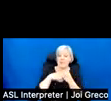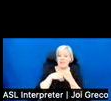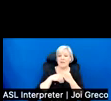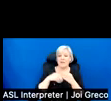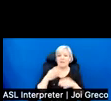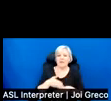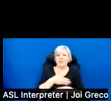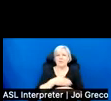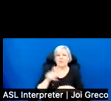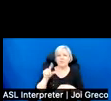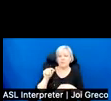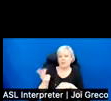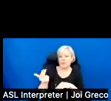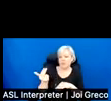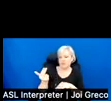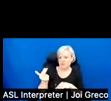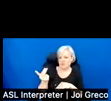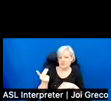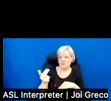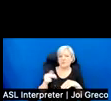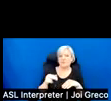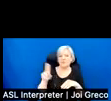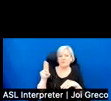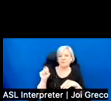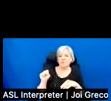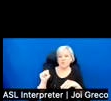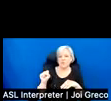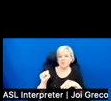in 2013 by the United States